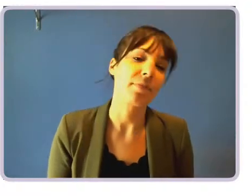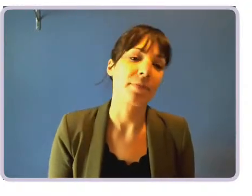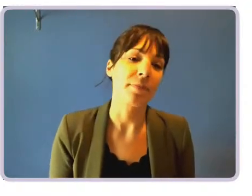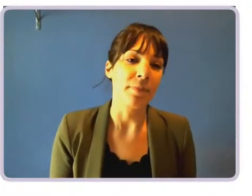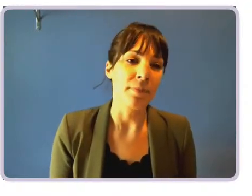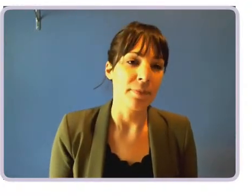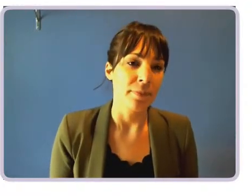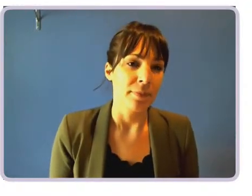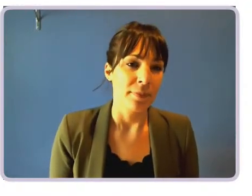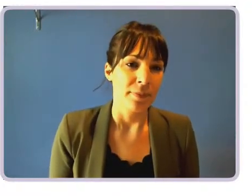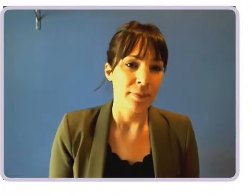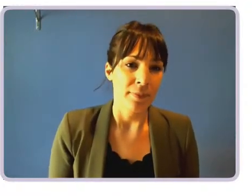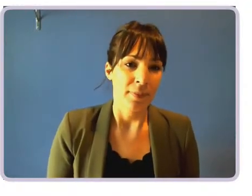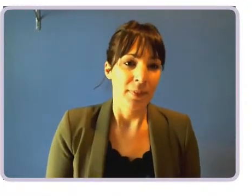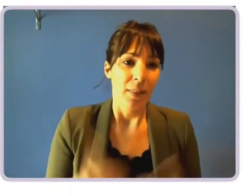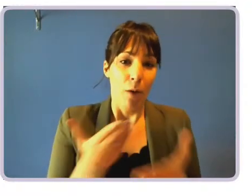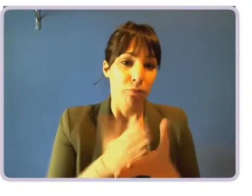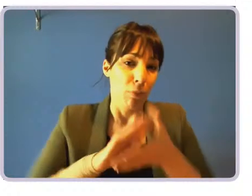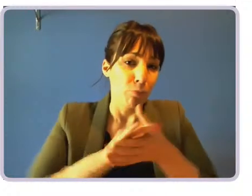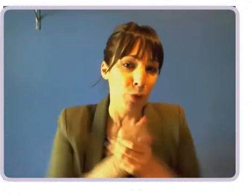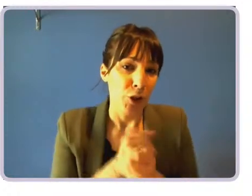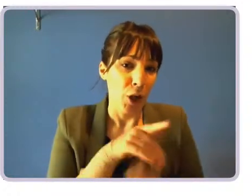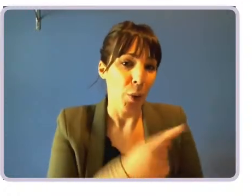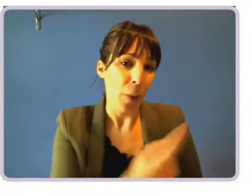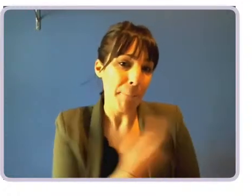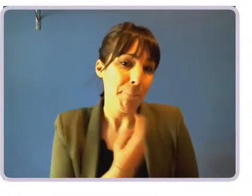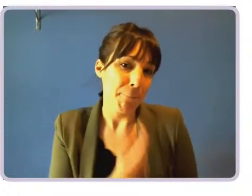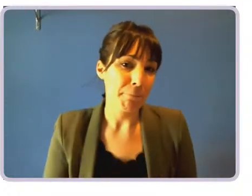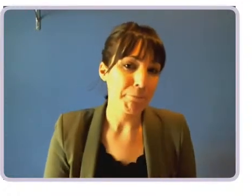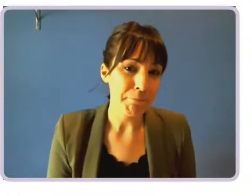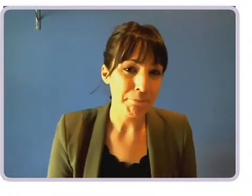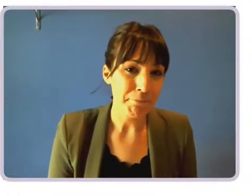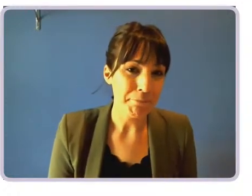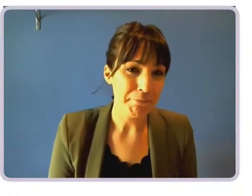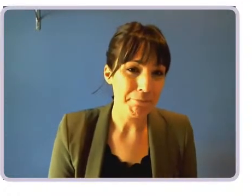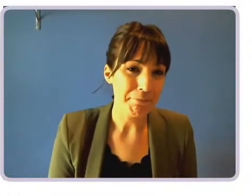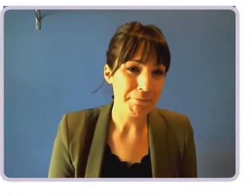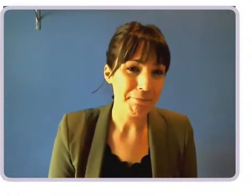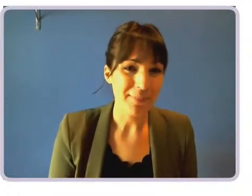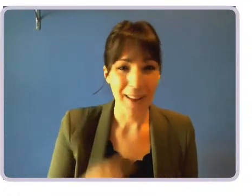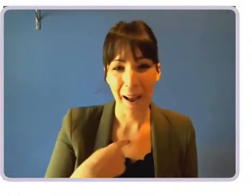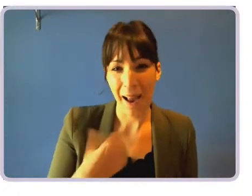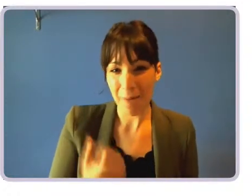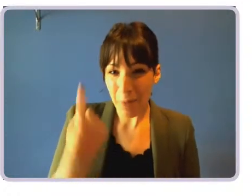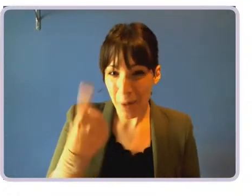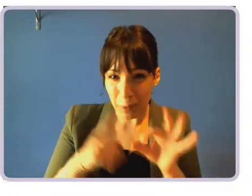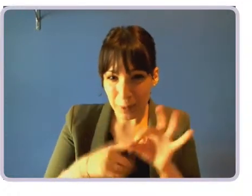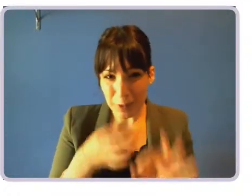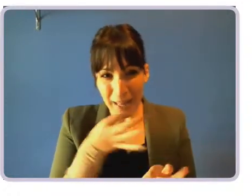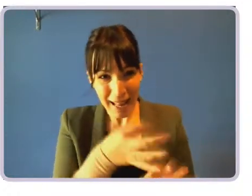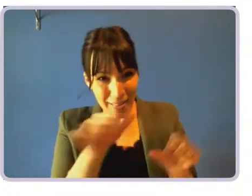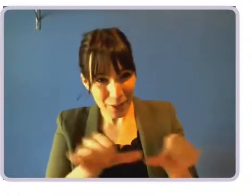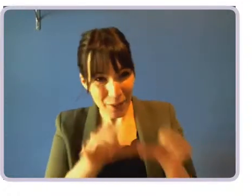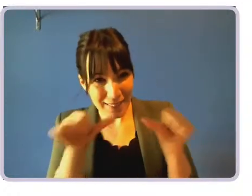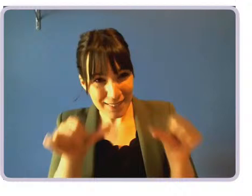I'm so glad you're here. I'm just going to ask the question, Tony. Is that okay?